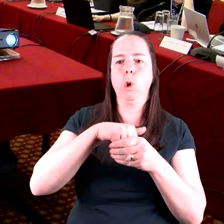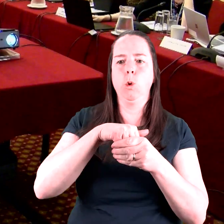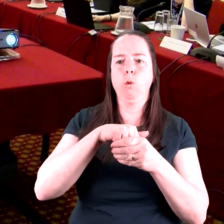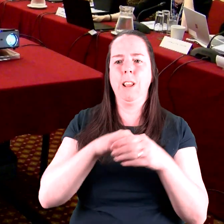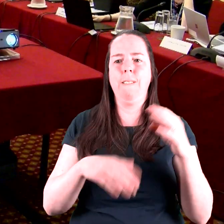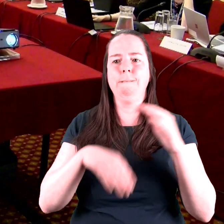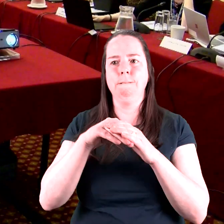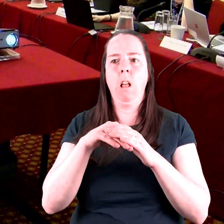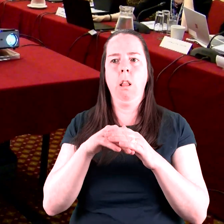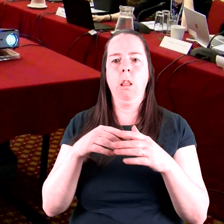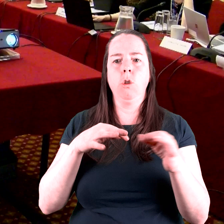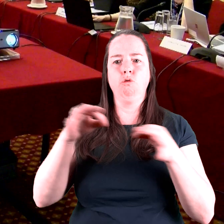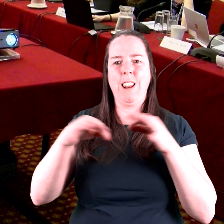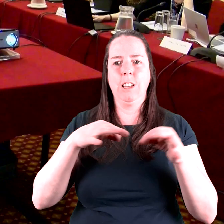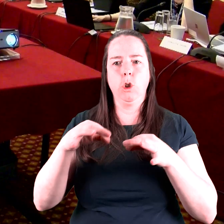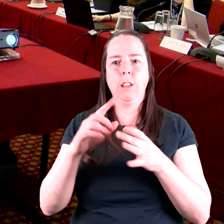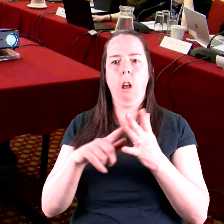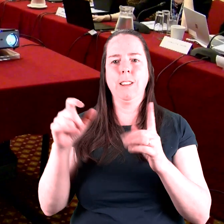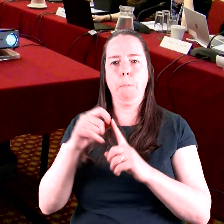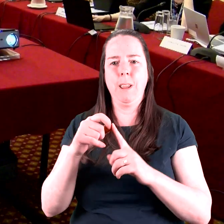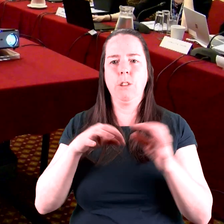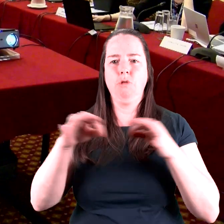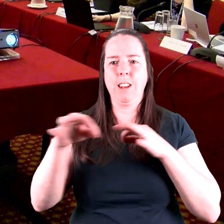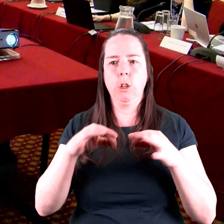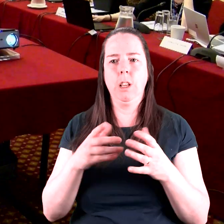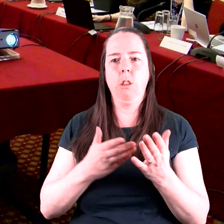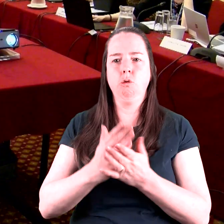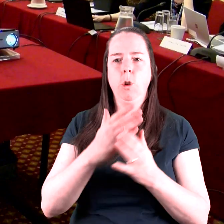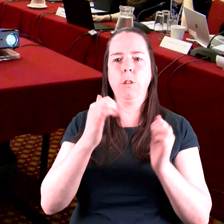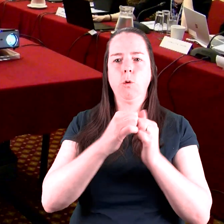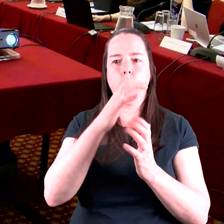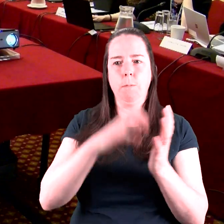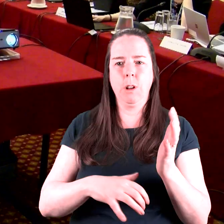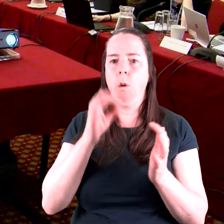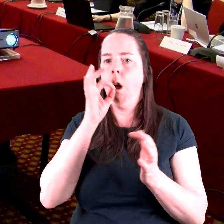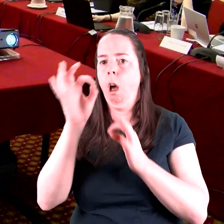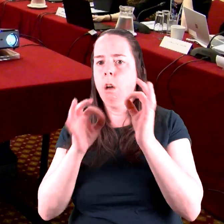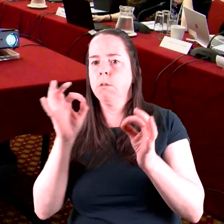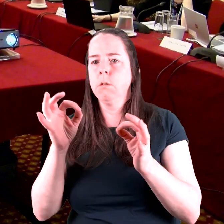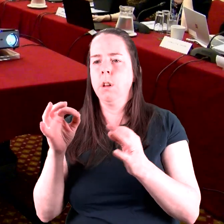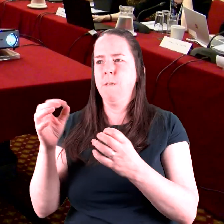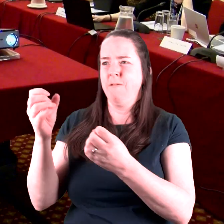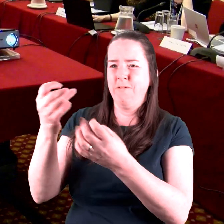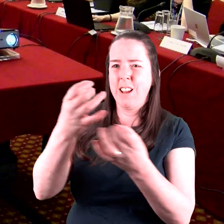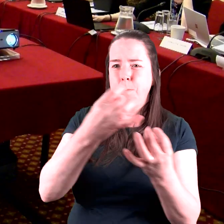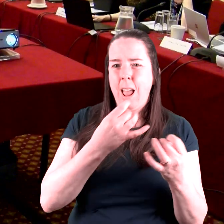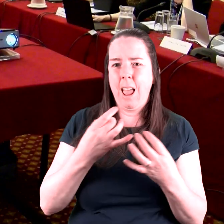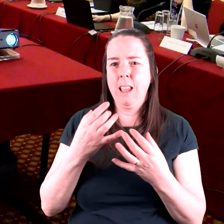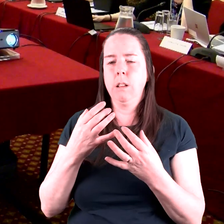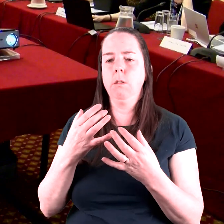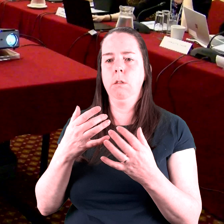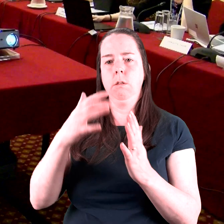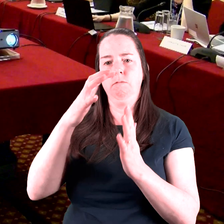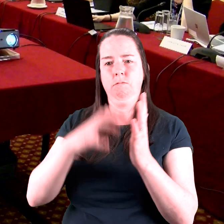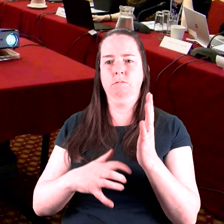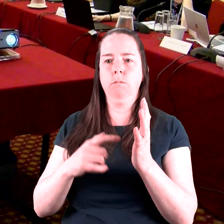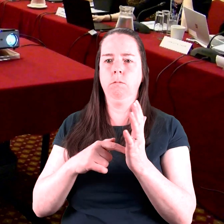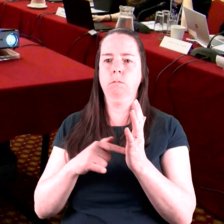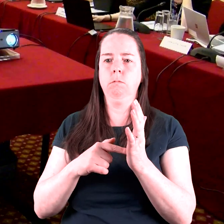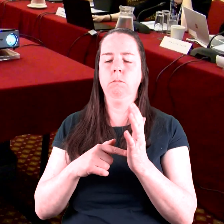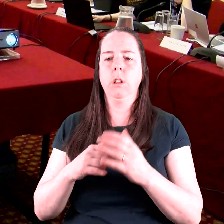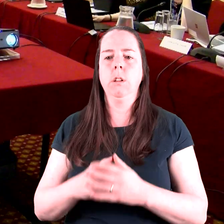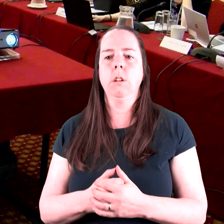final ICP strategy. And through the discussion document, we ask that people feed back those views on the website